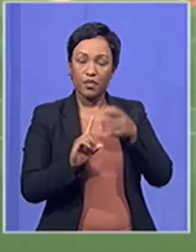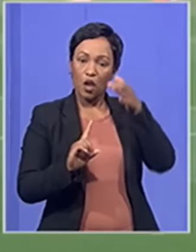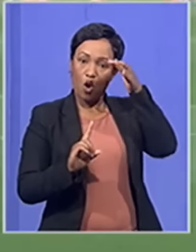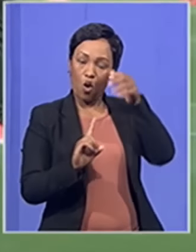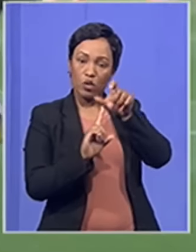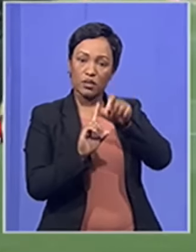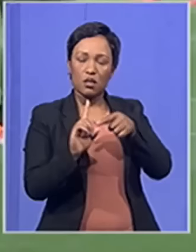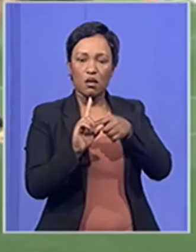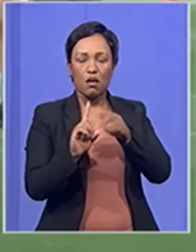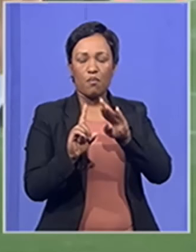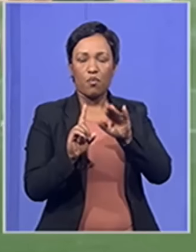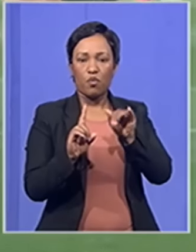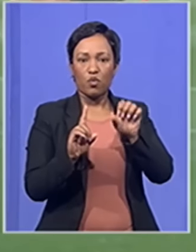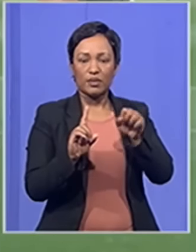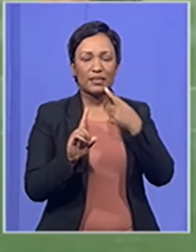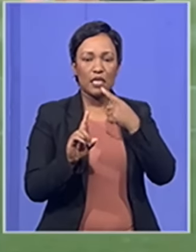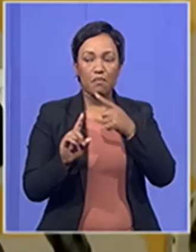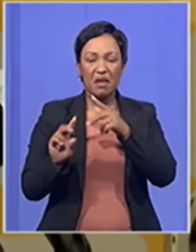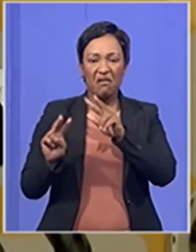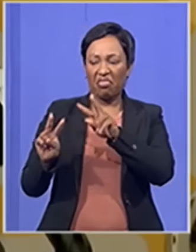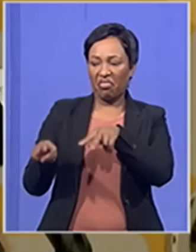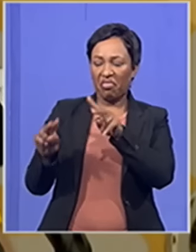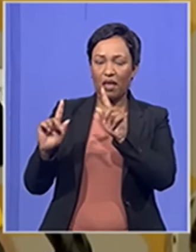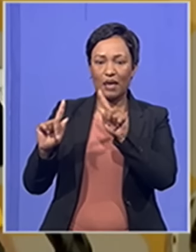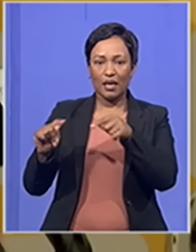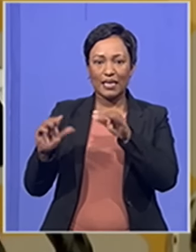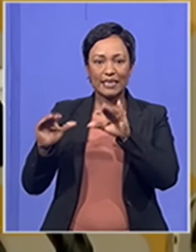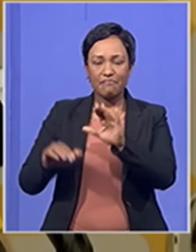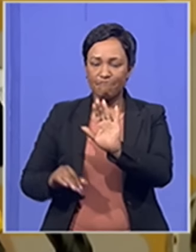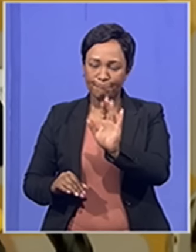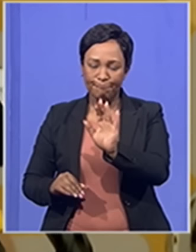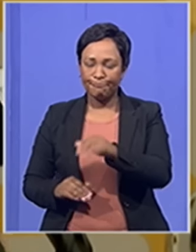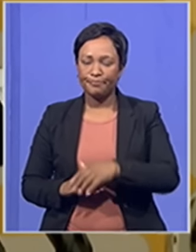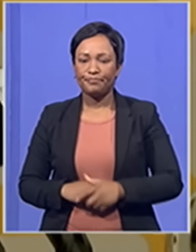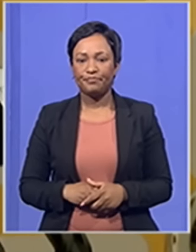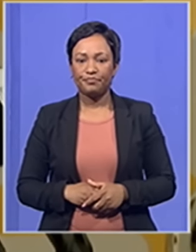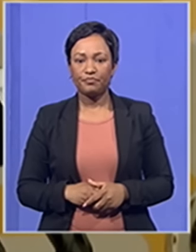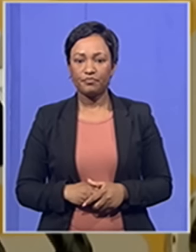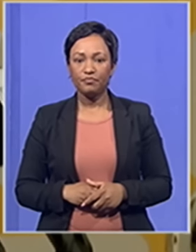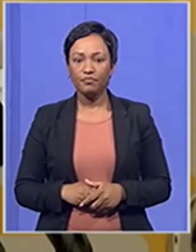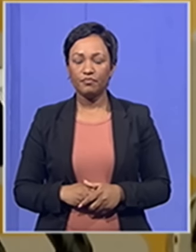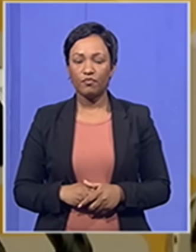tshwanela go nyatsa setlhopha seno. The opponent of tomorrow, they are very